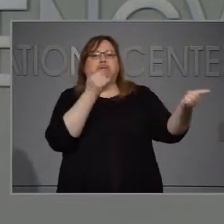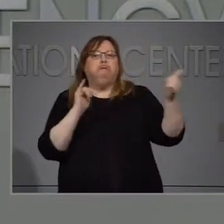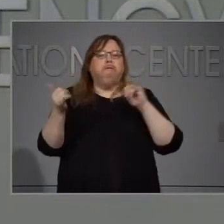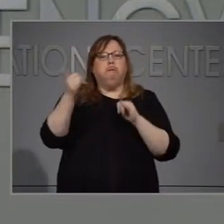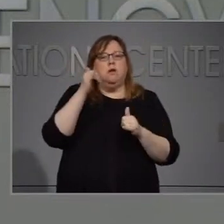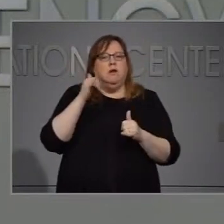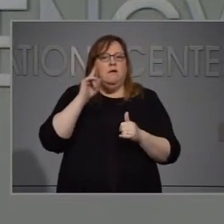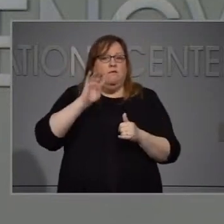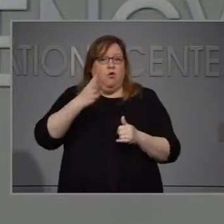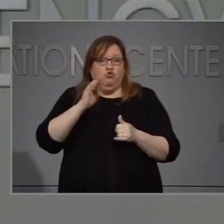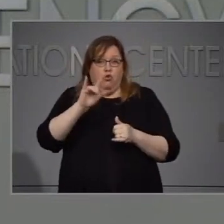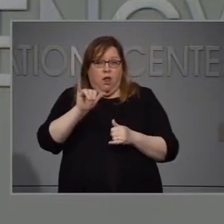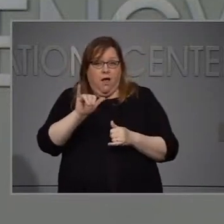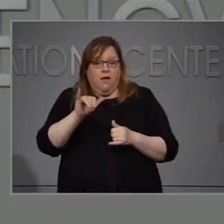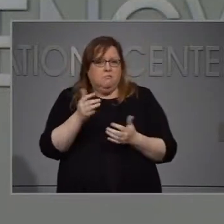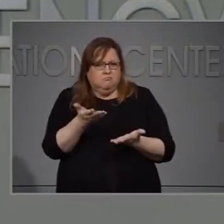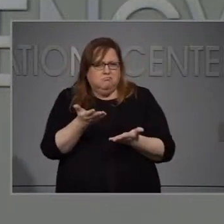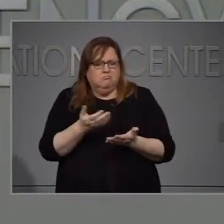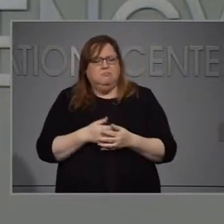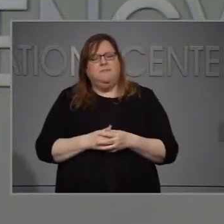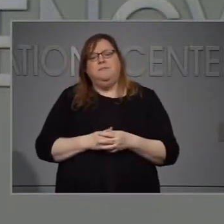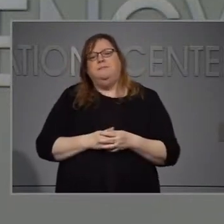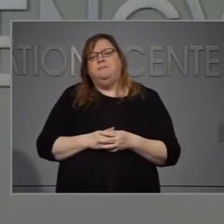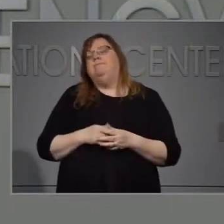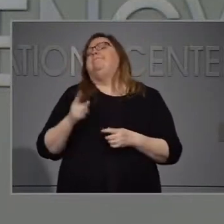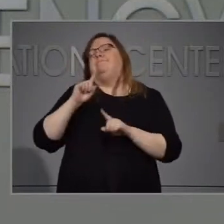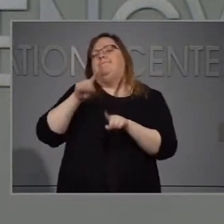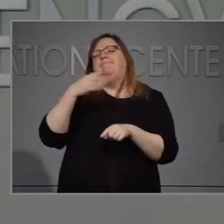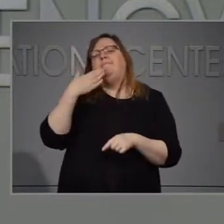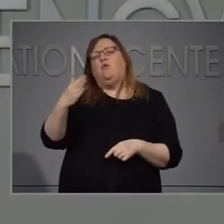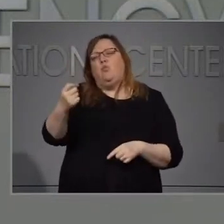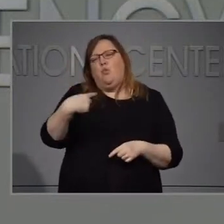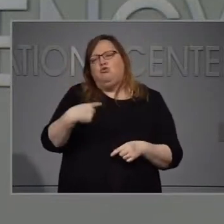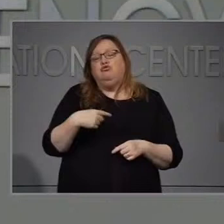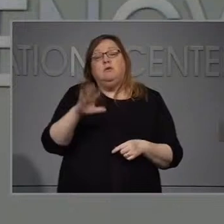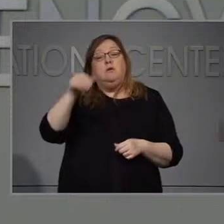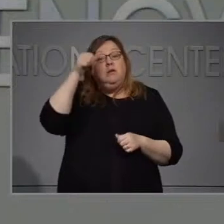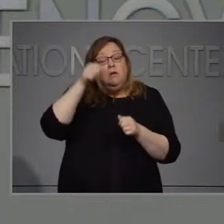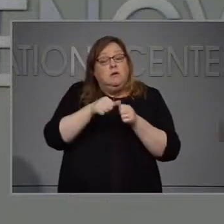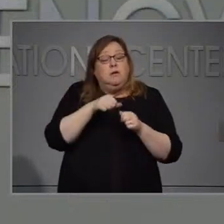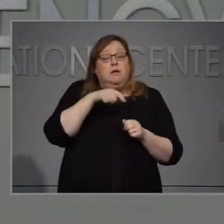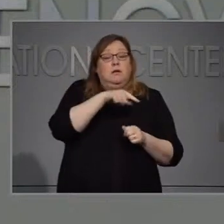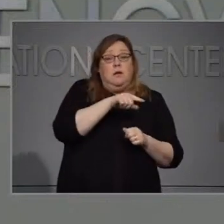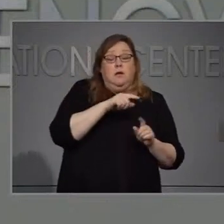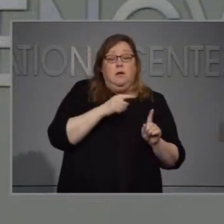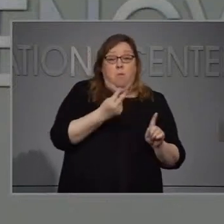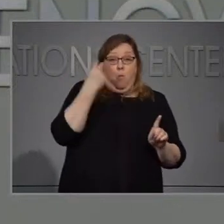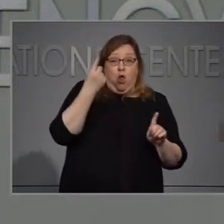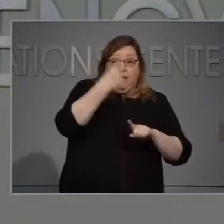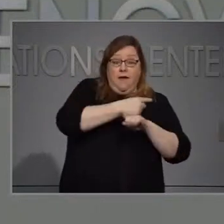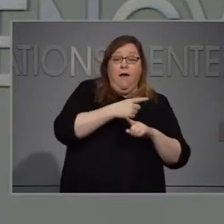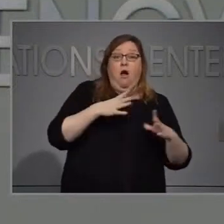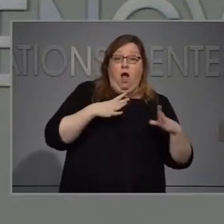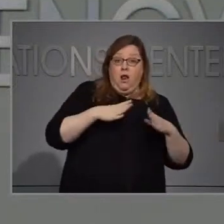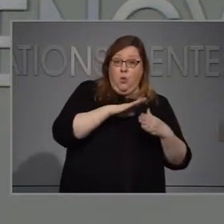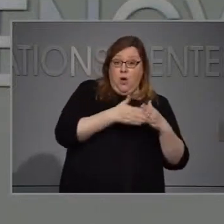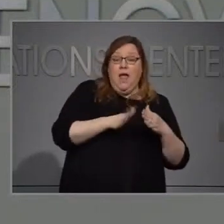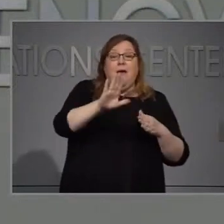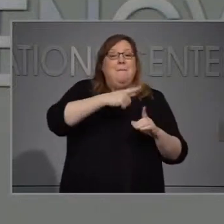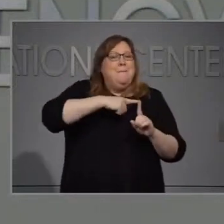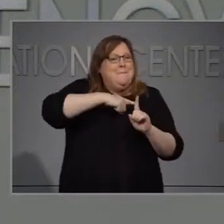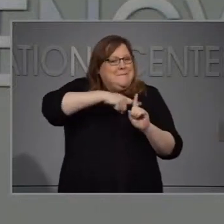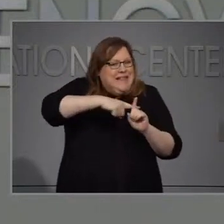weekend. It was also the start of our reopening or our easing of restrictions into phase 2. It was the first time we moved away